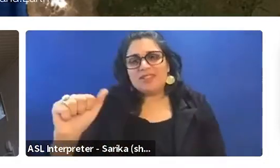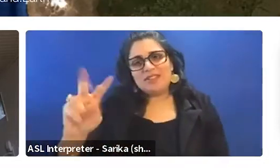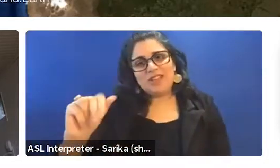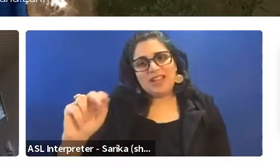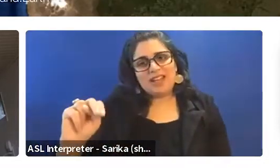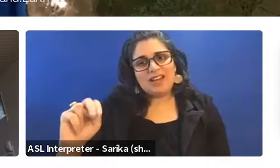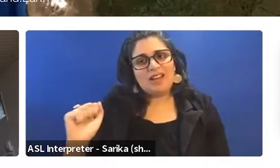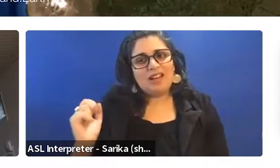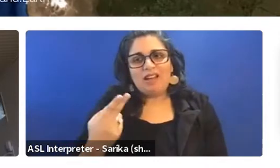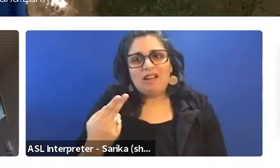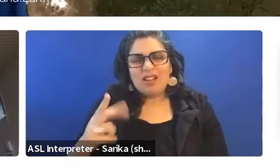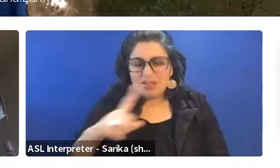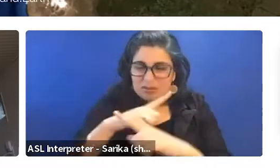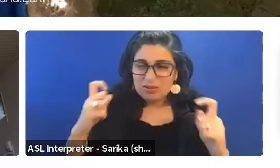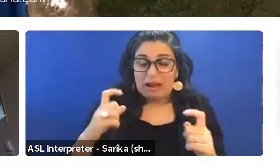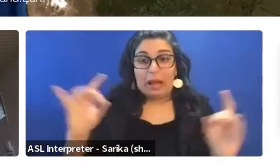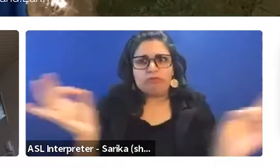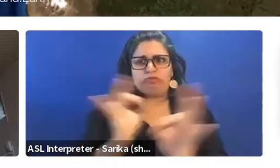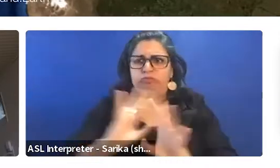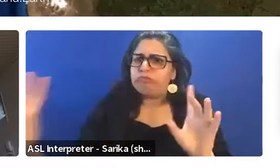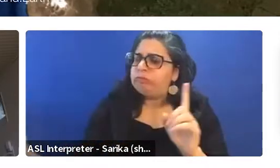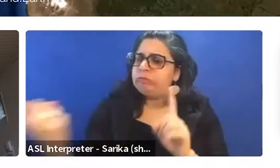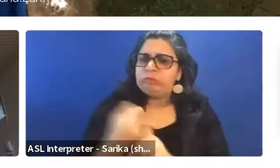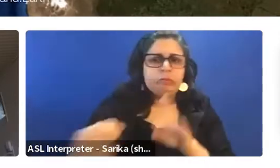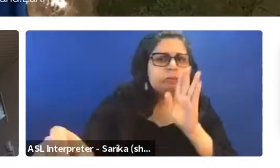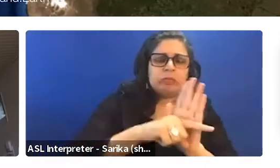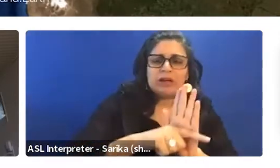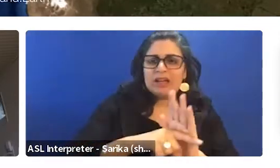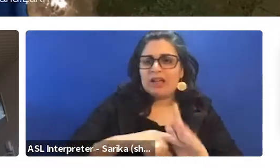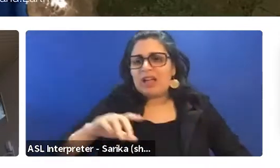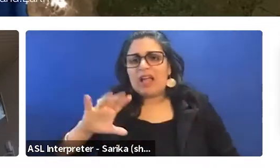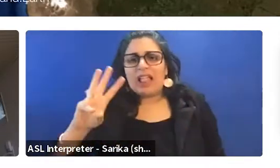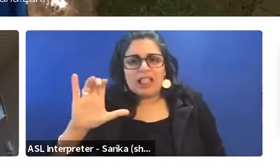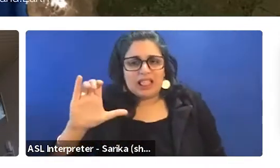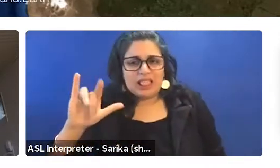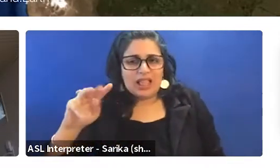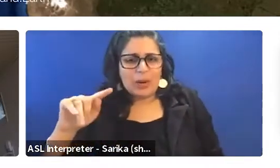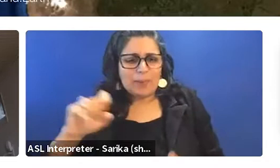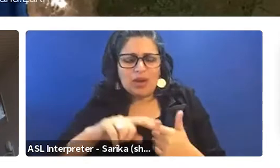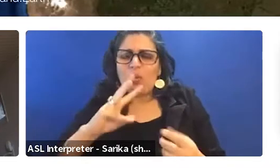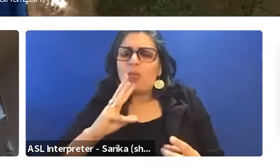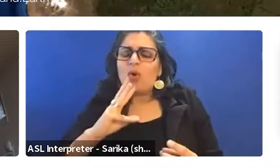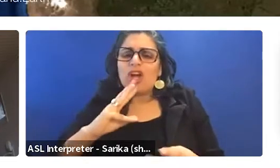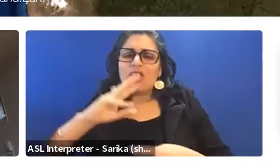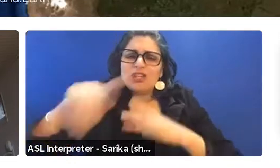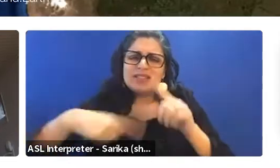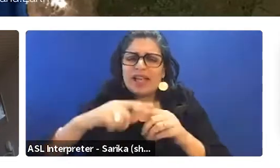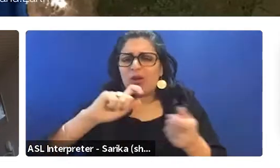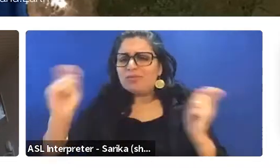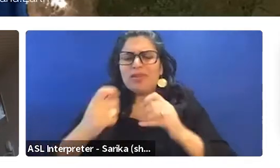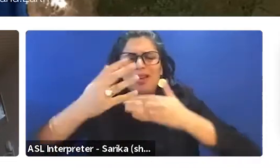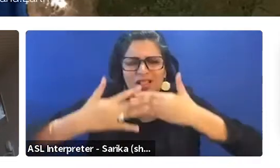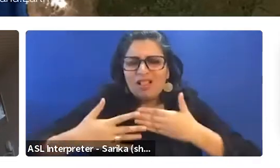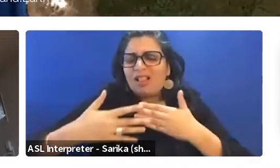consequences for the climate, for biodiversity, for water cycles in the Americas, and so on. And